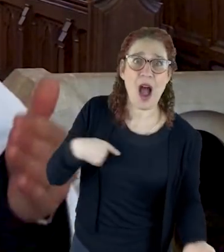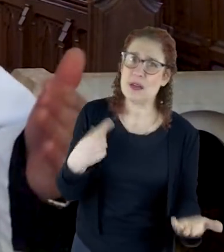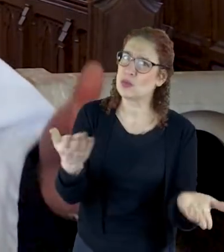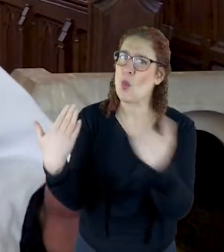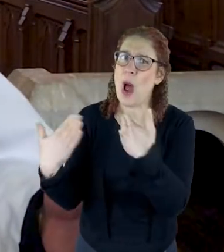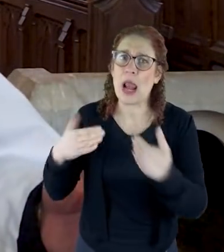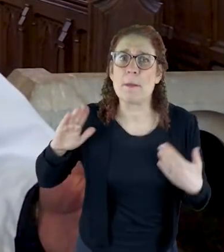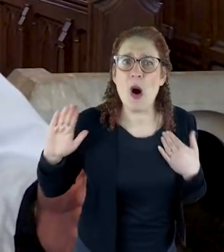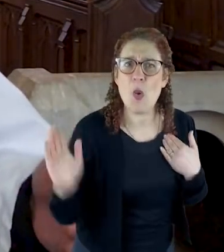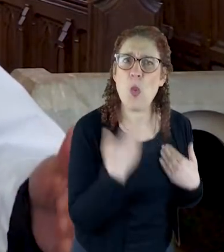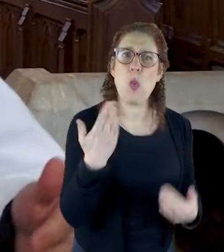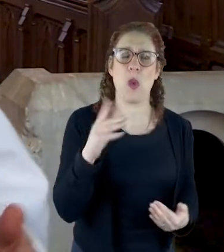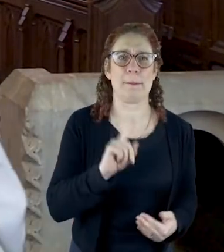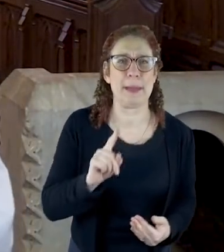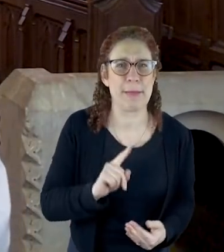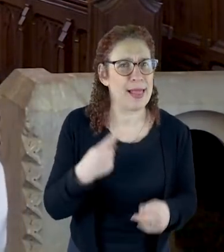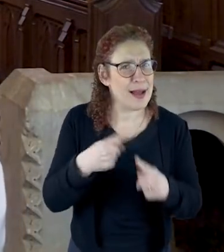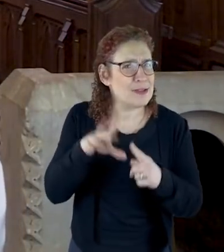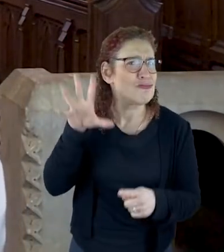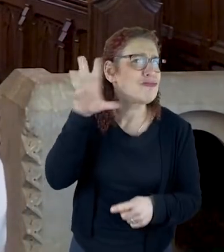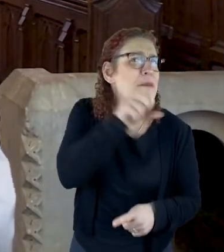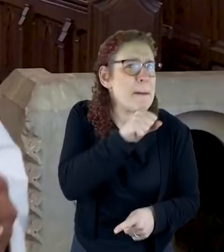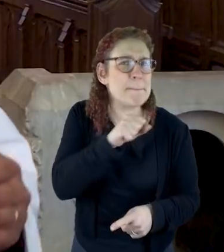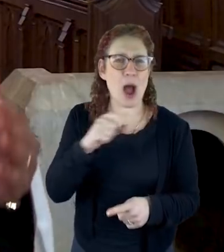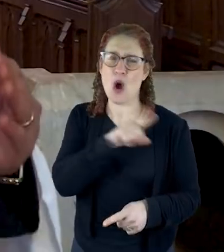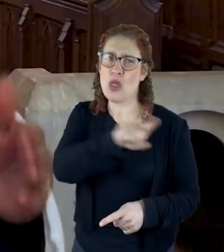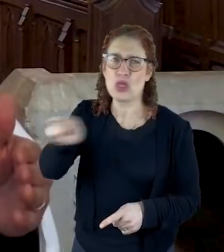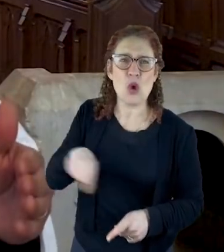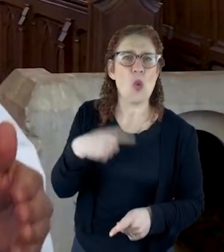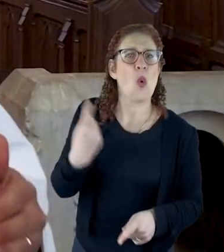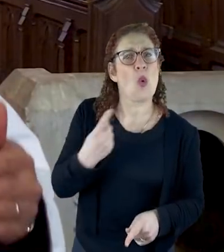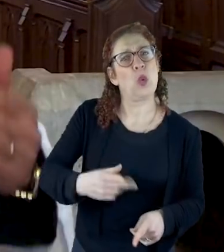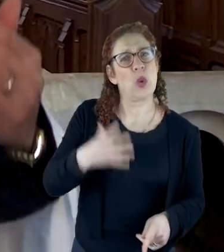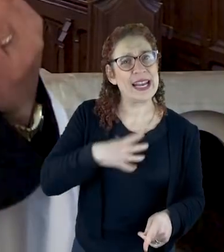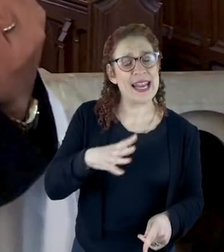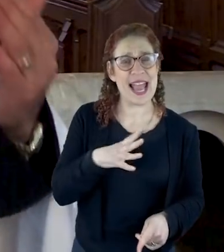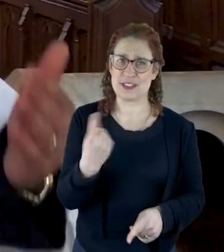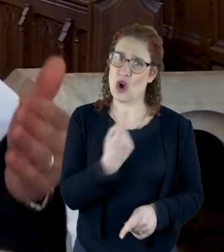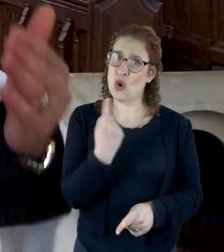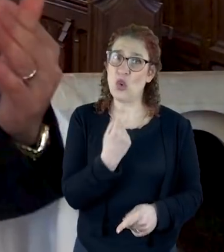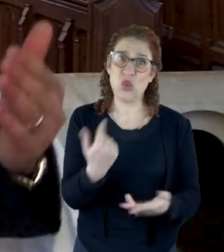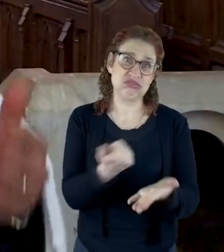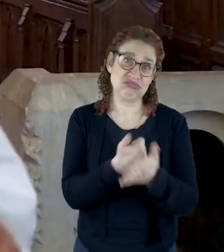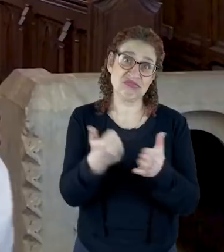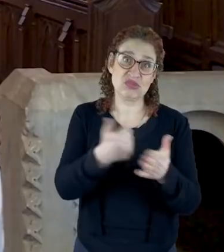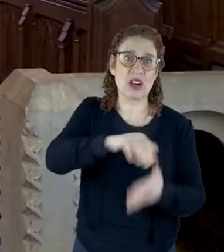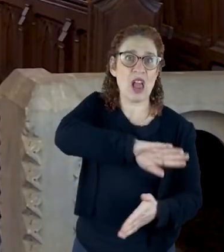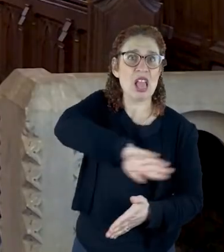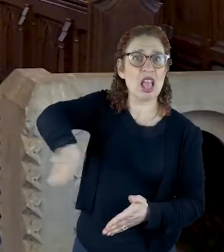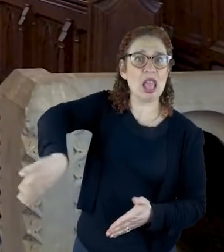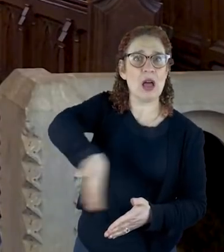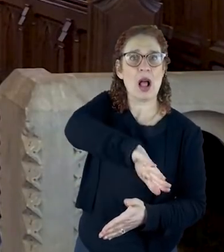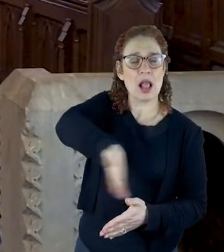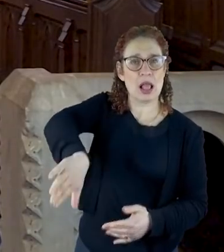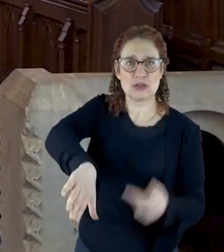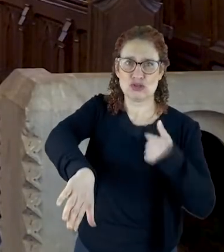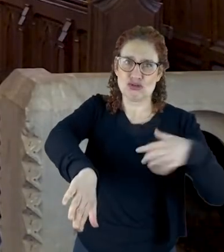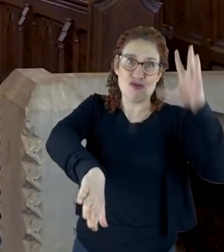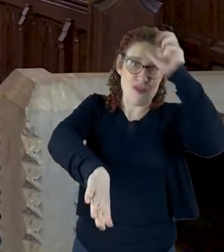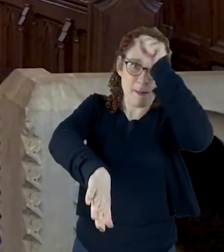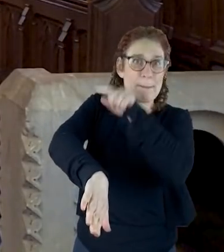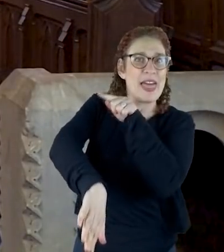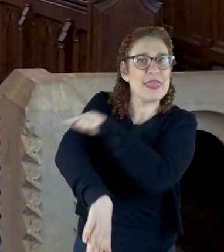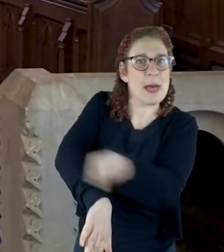to all people and to be sensitive to the needs of all those who are often found on the margins of